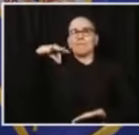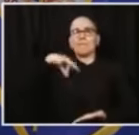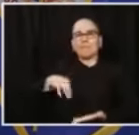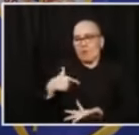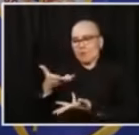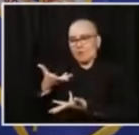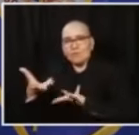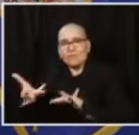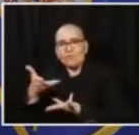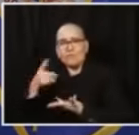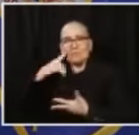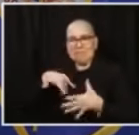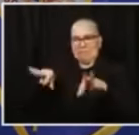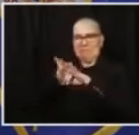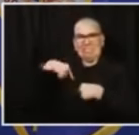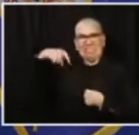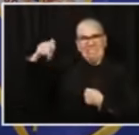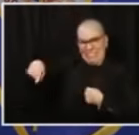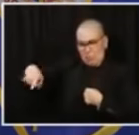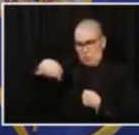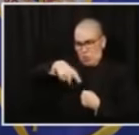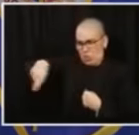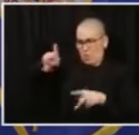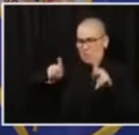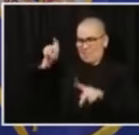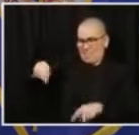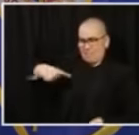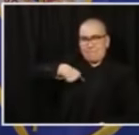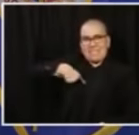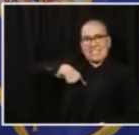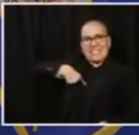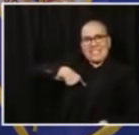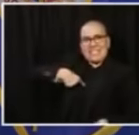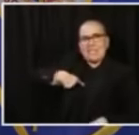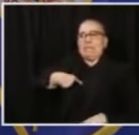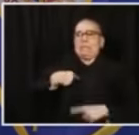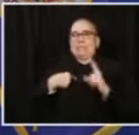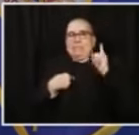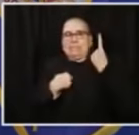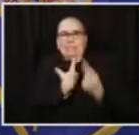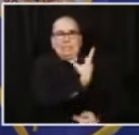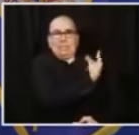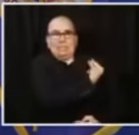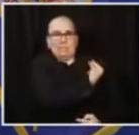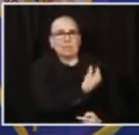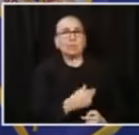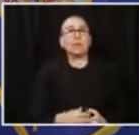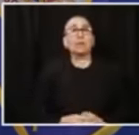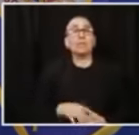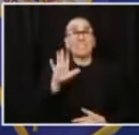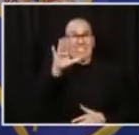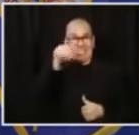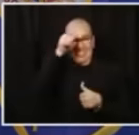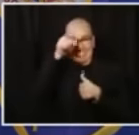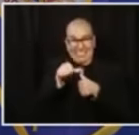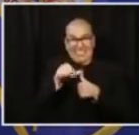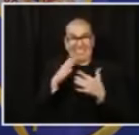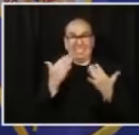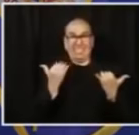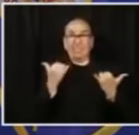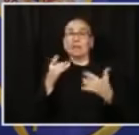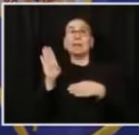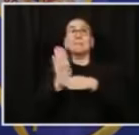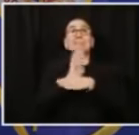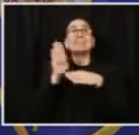care for them. I think, as you know, our pause that we're in right now was to a large extent determined because there were so